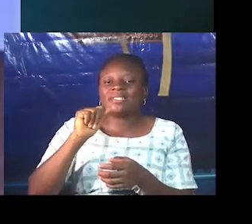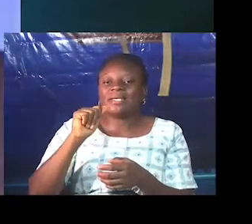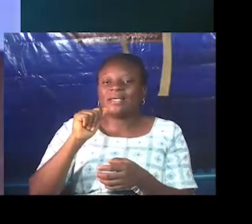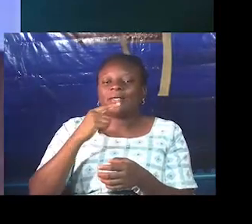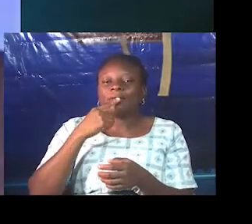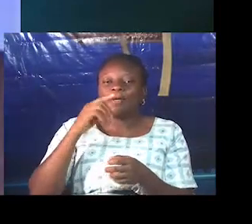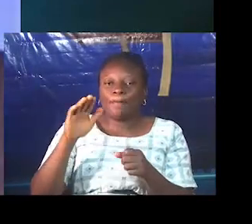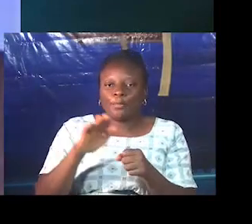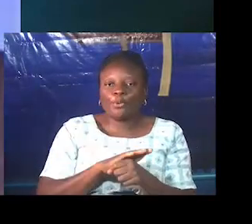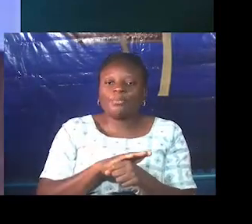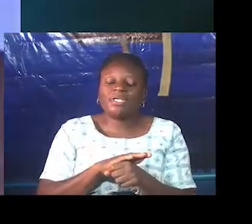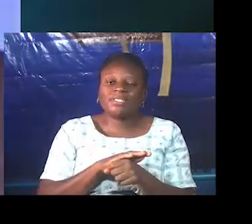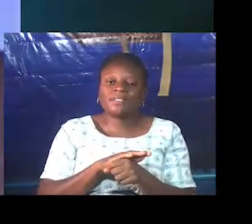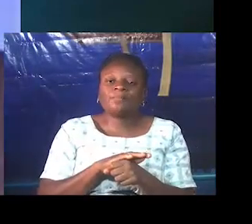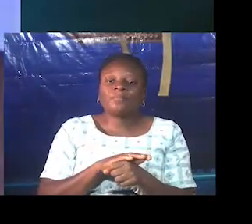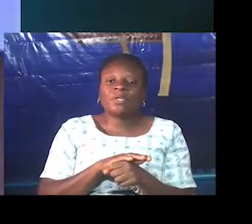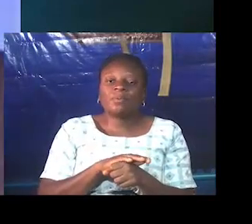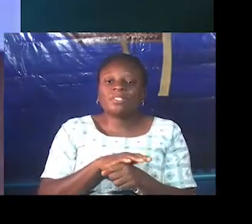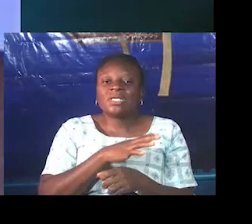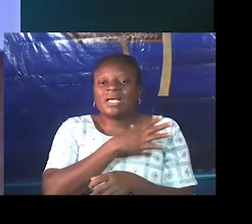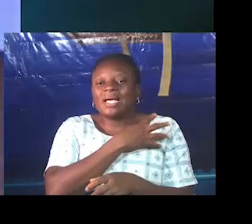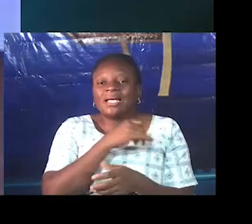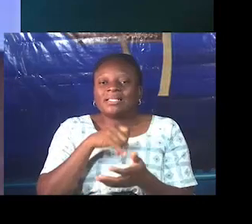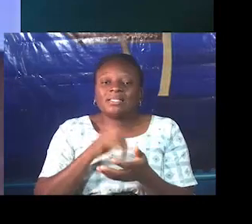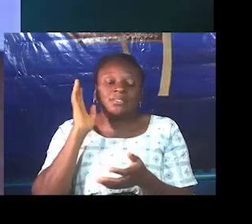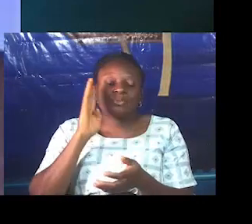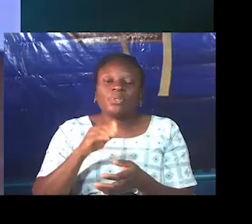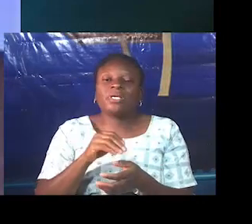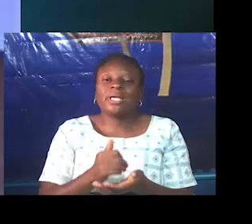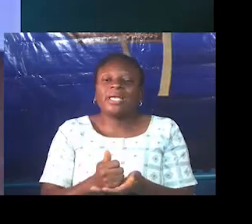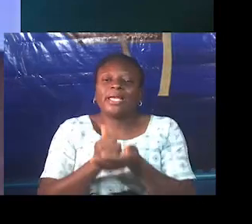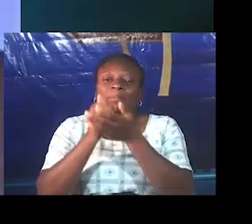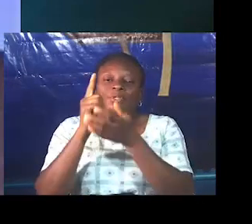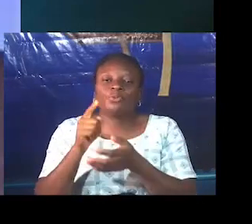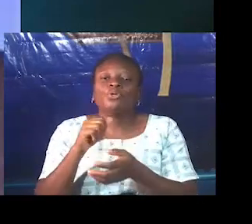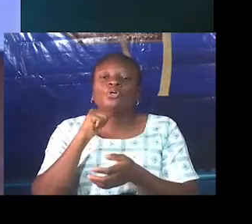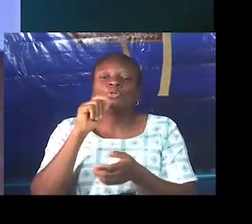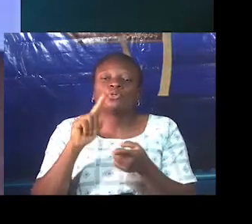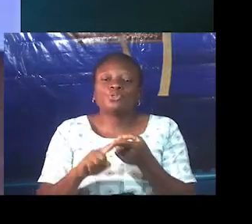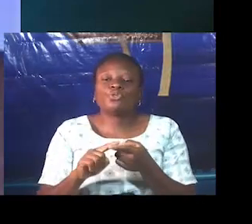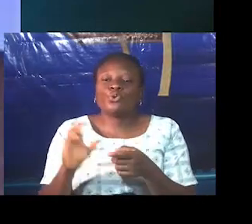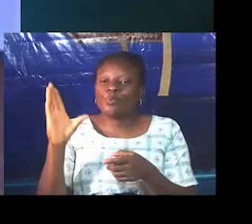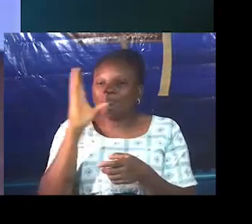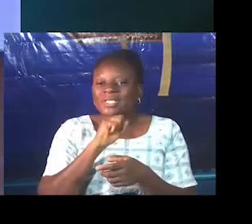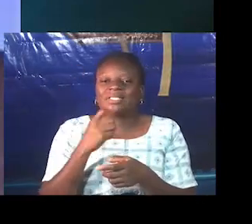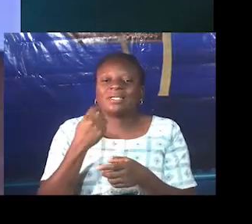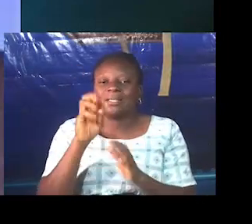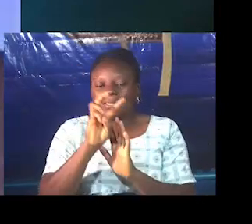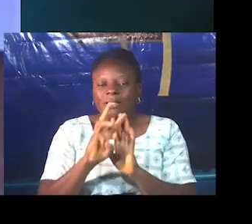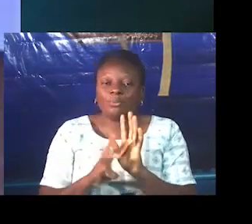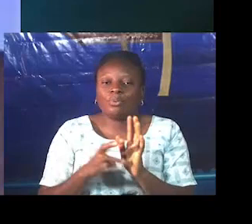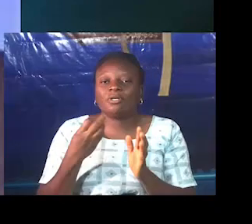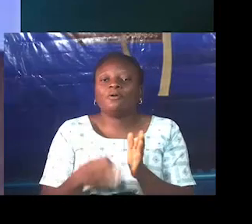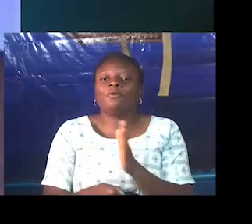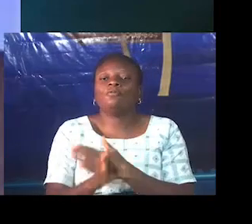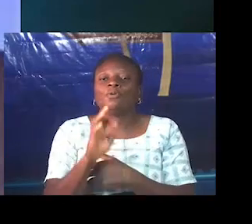of God. Is that all right? Now, John chapter 10, I want you to move with me to John chapter 10.